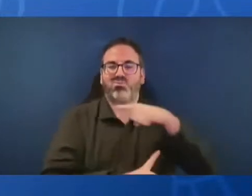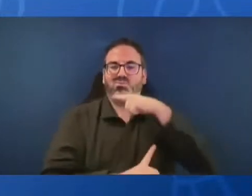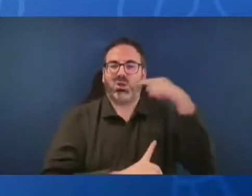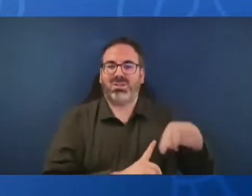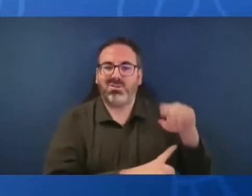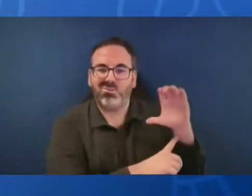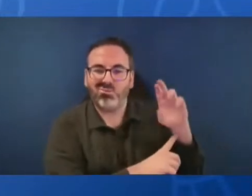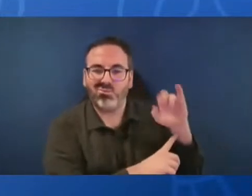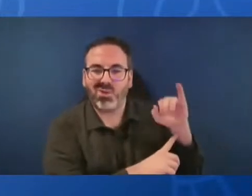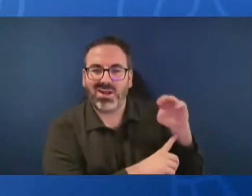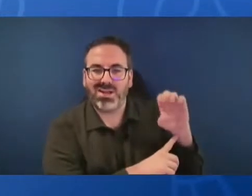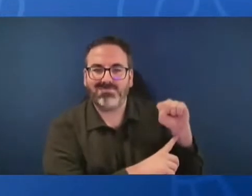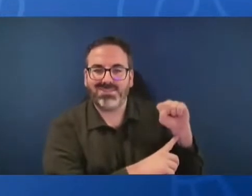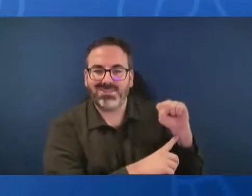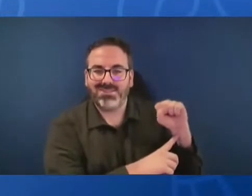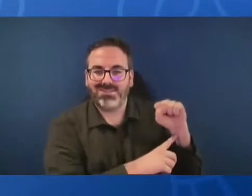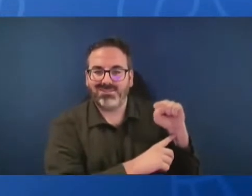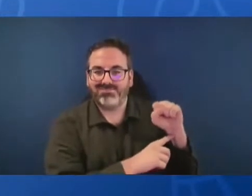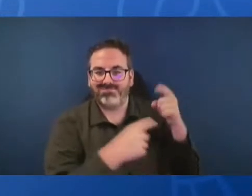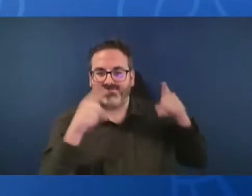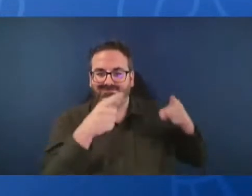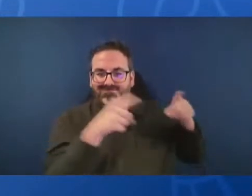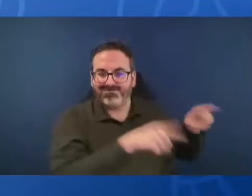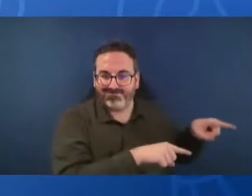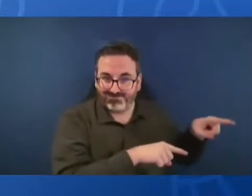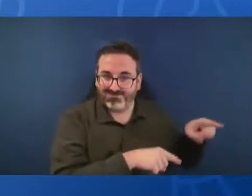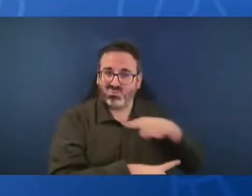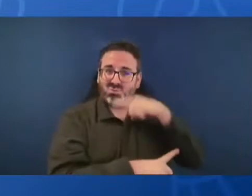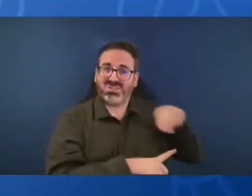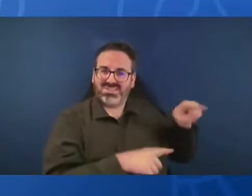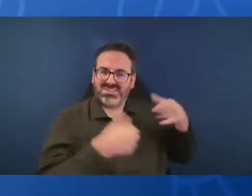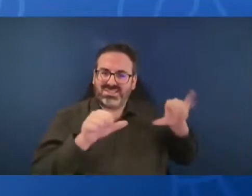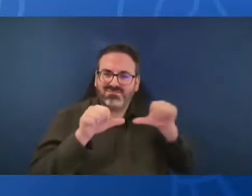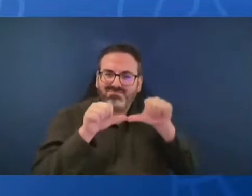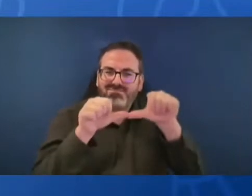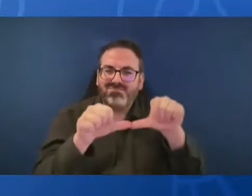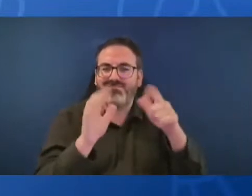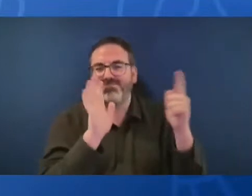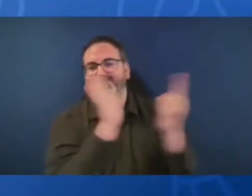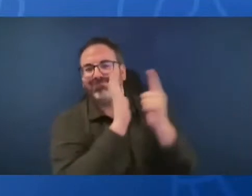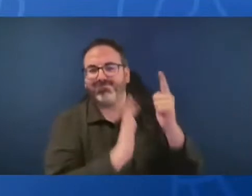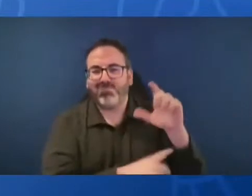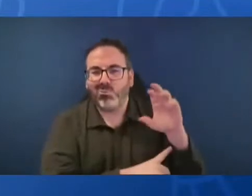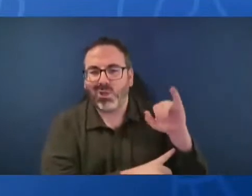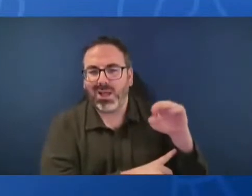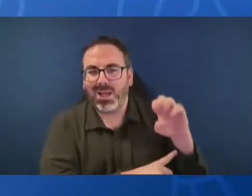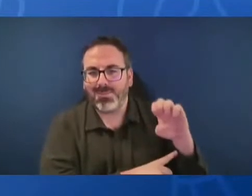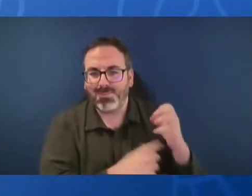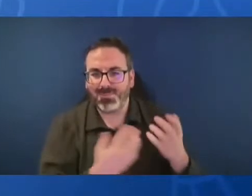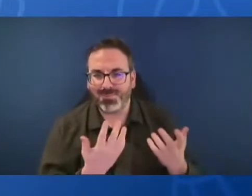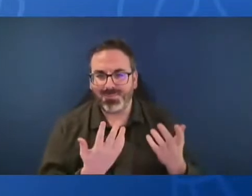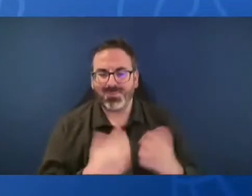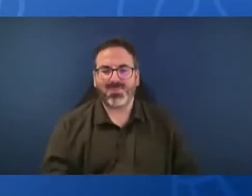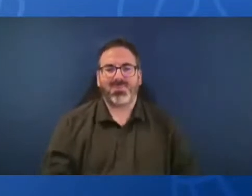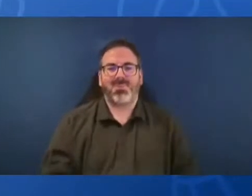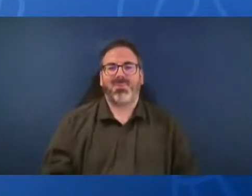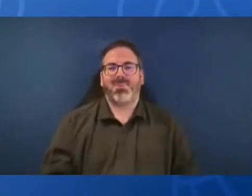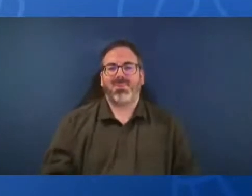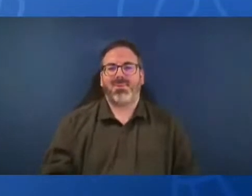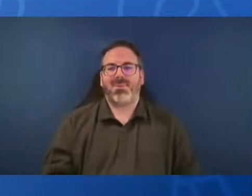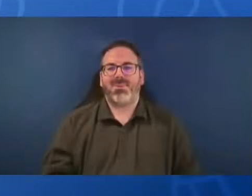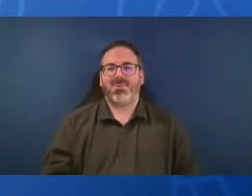crimes as we speak? Look, this is we're going to be looking into a number of different things.